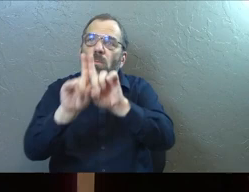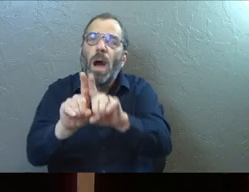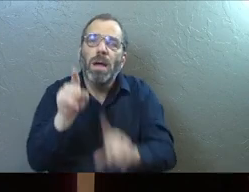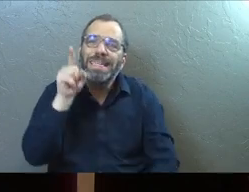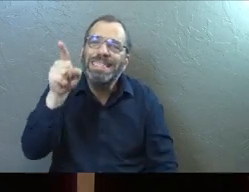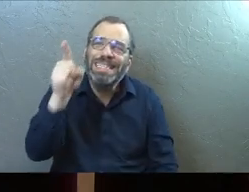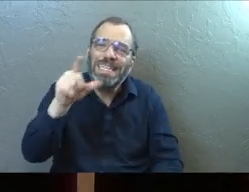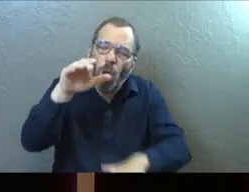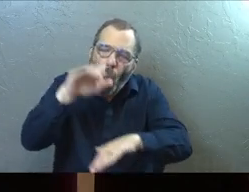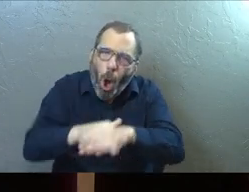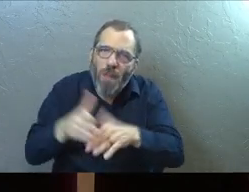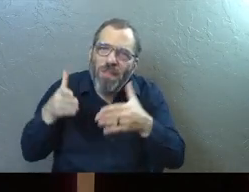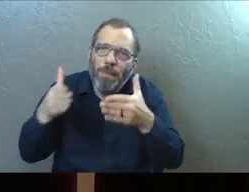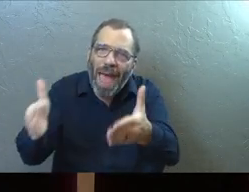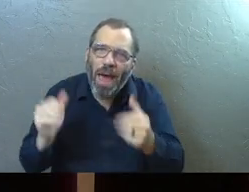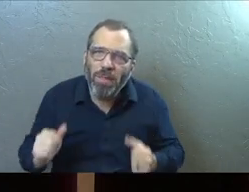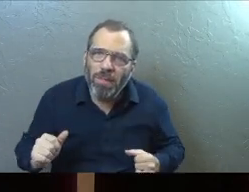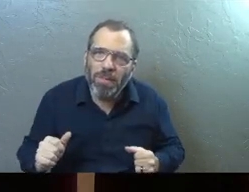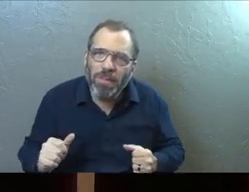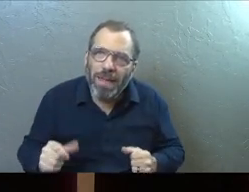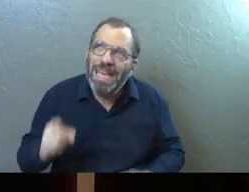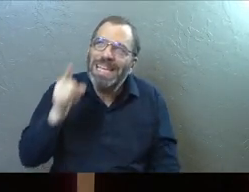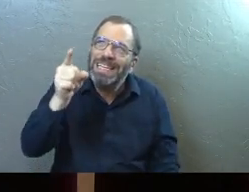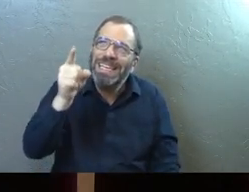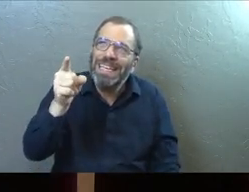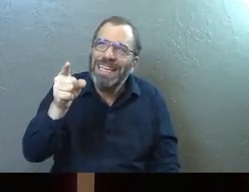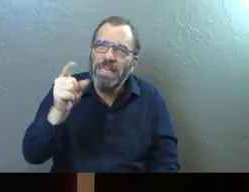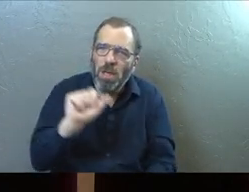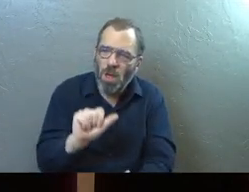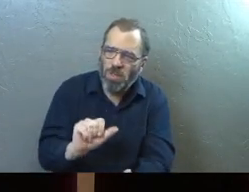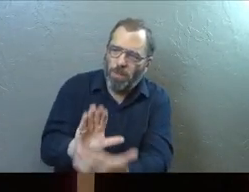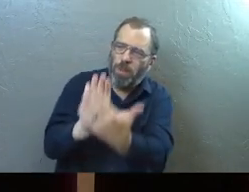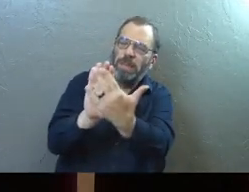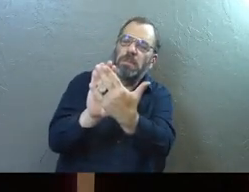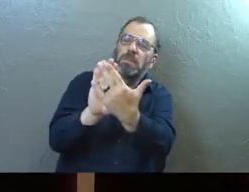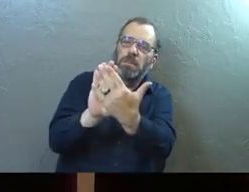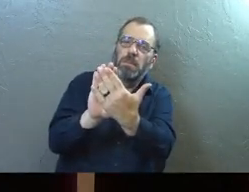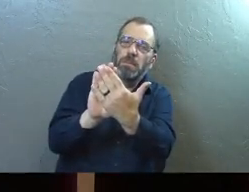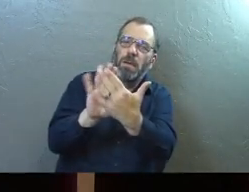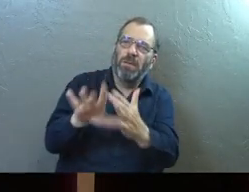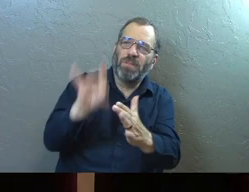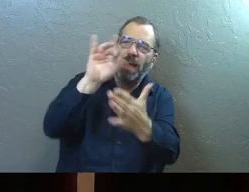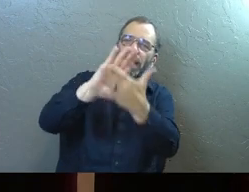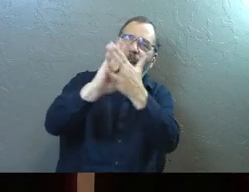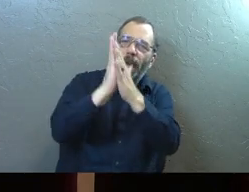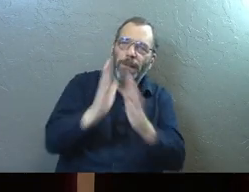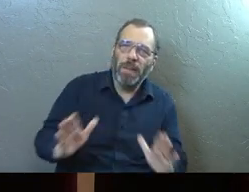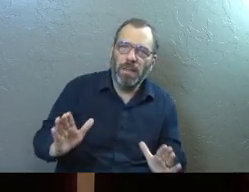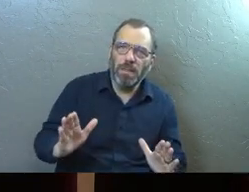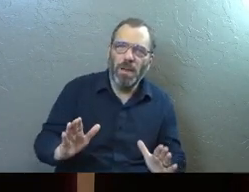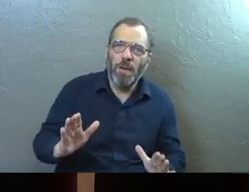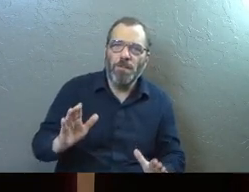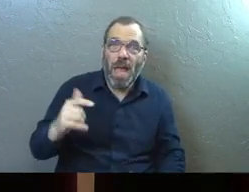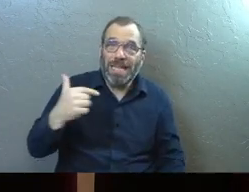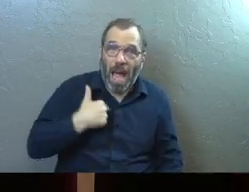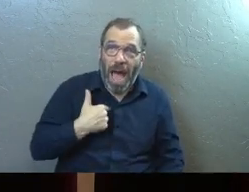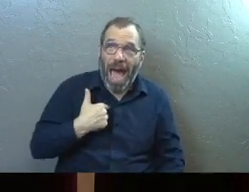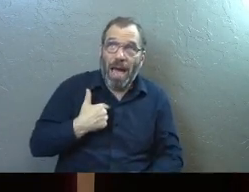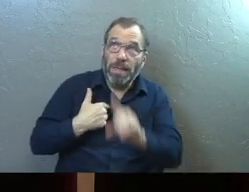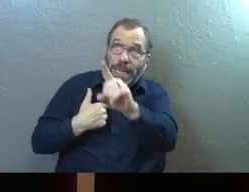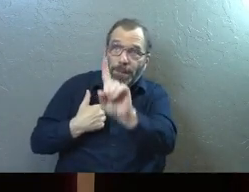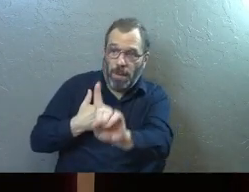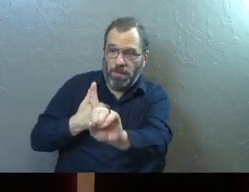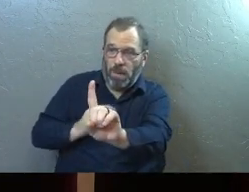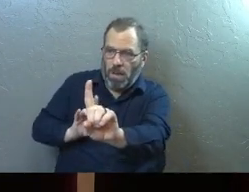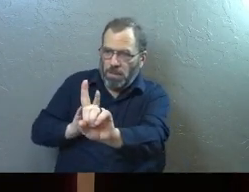path because he's on that path. Amen. He's the presence where we find peace. And I want to go where he's